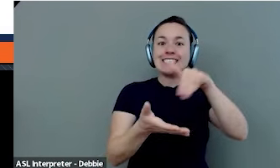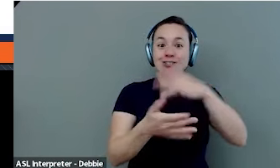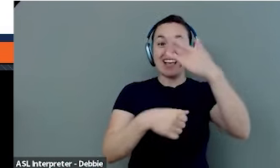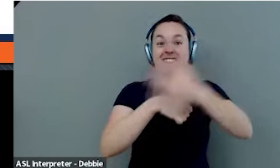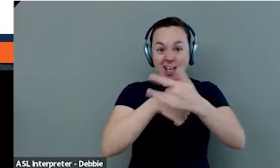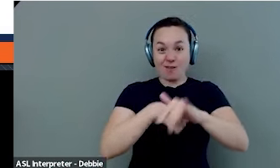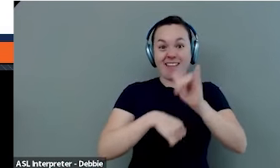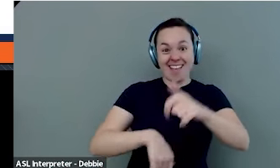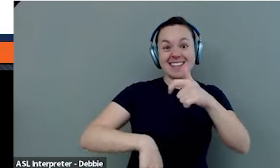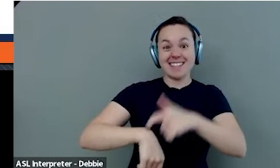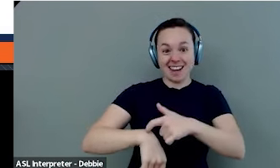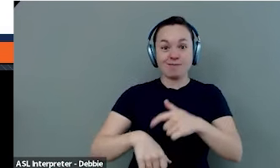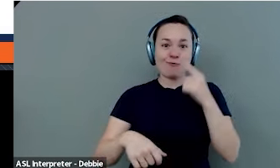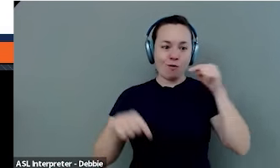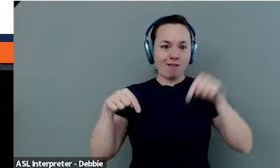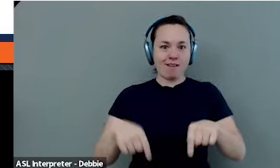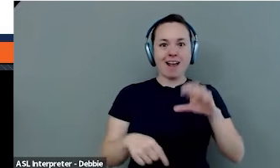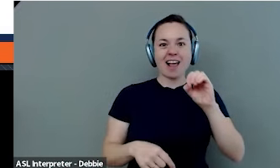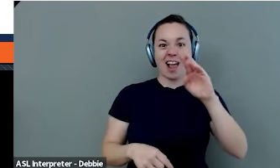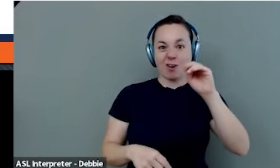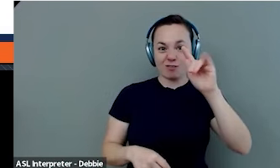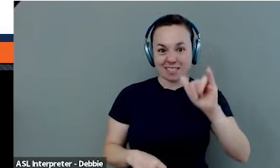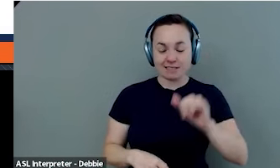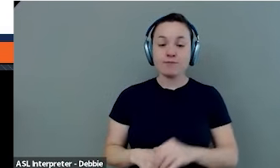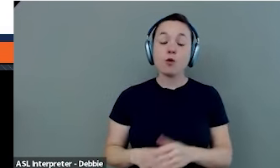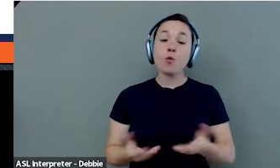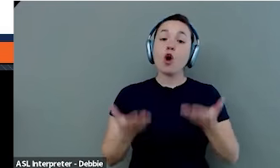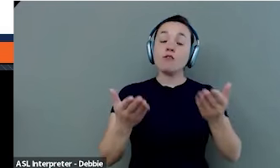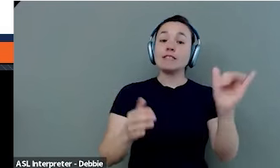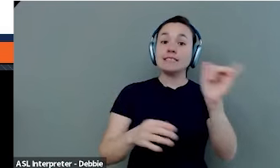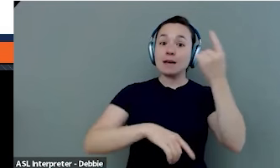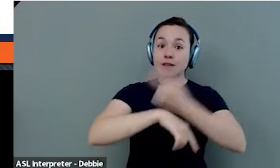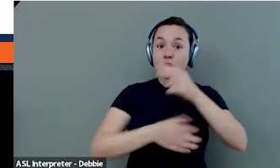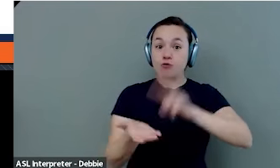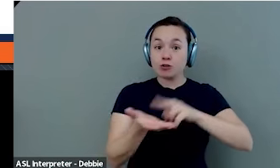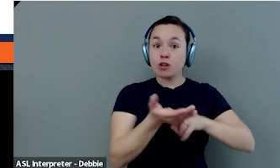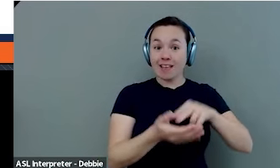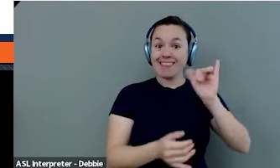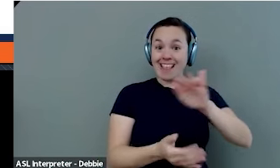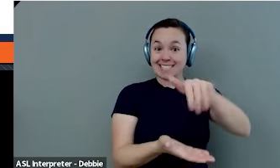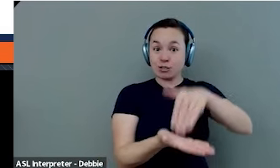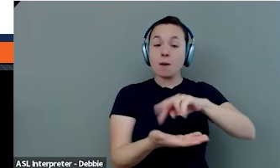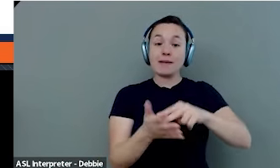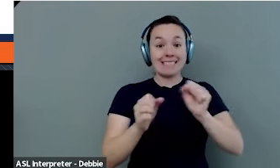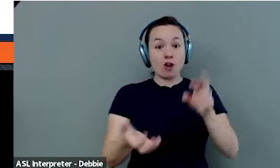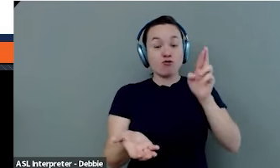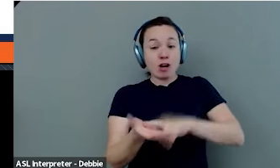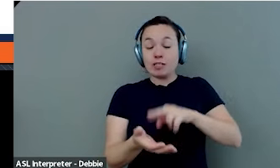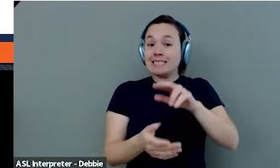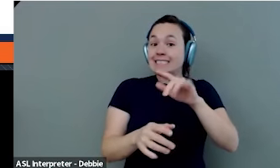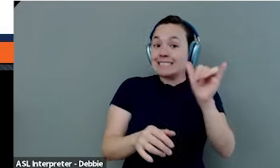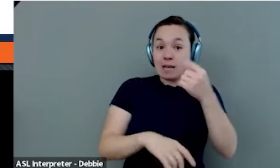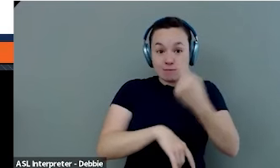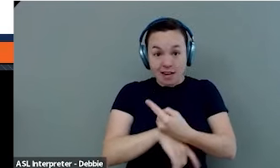the voters of Alameda County. We offer same-day registration at the vote centers, so you can register and vote the same day at any vote